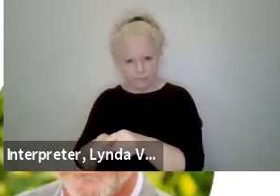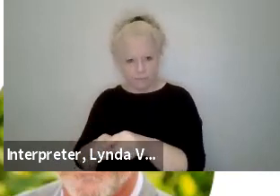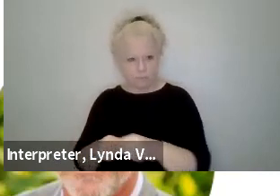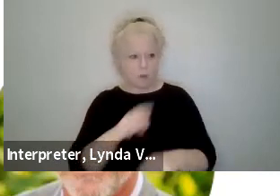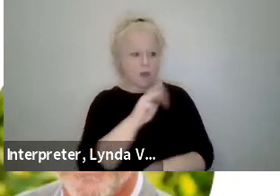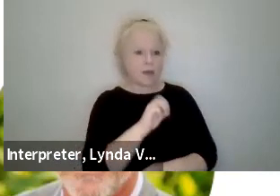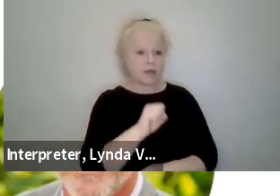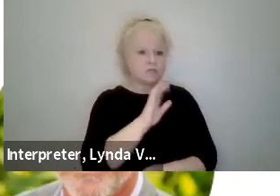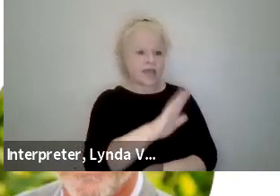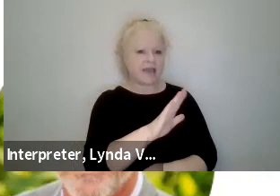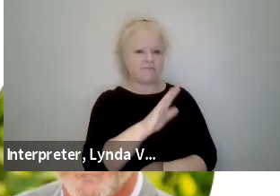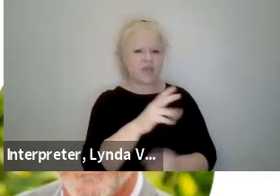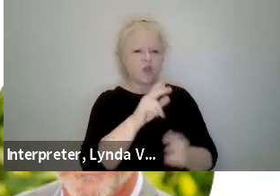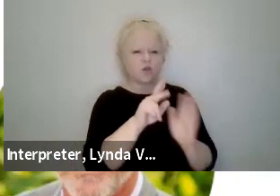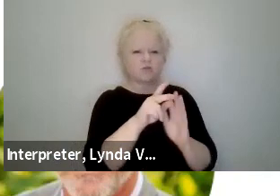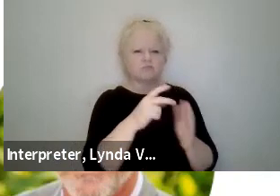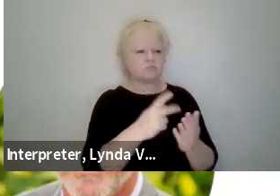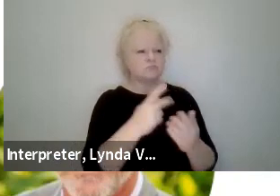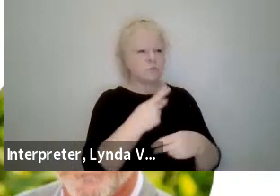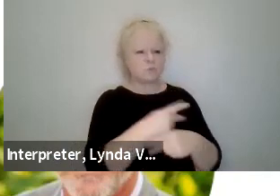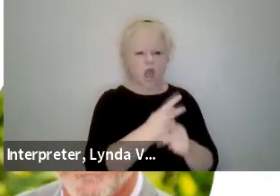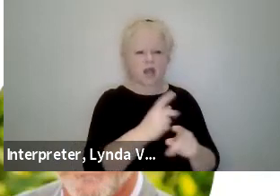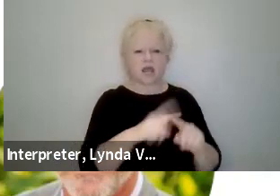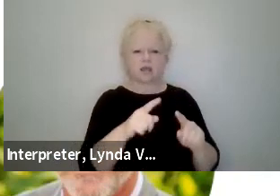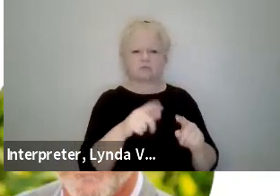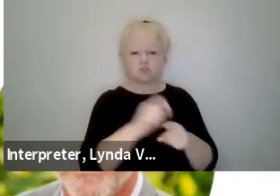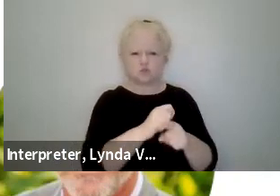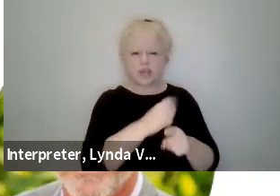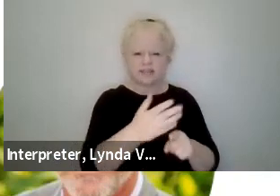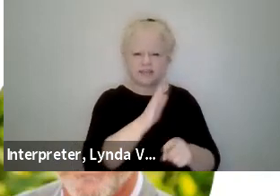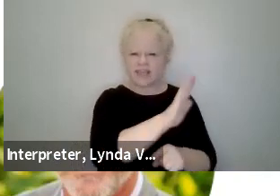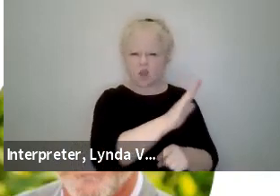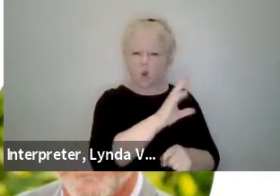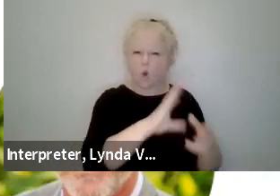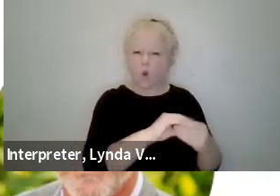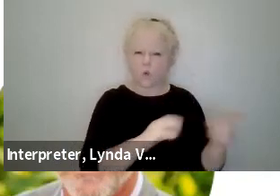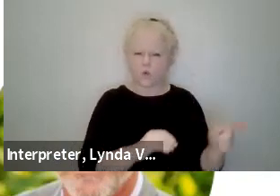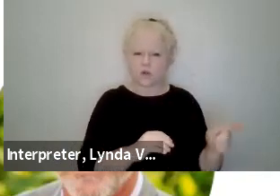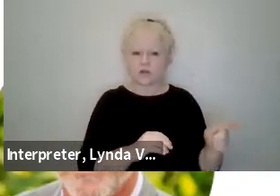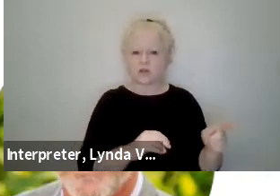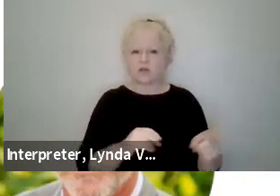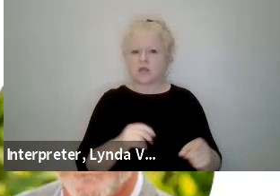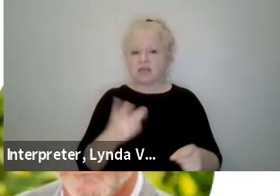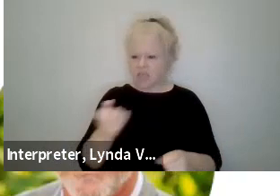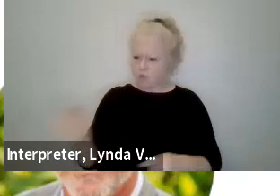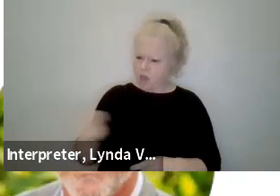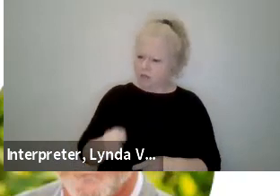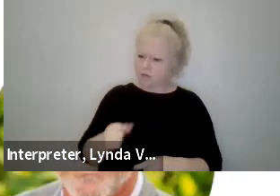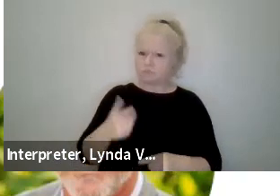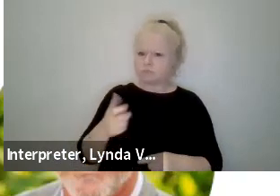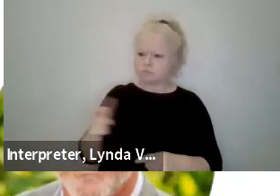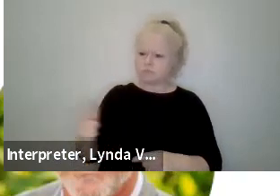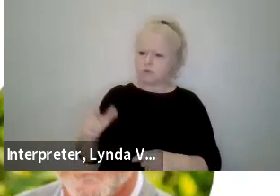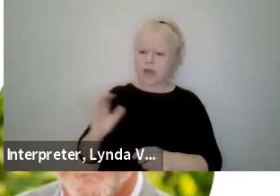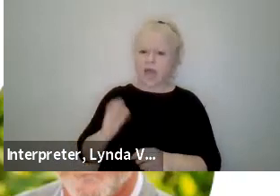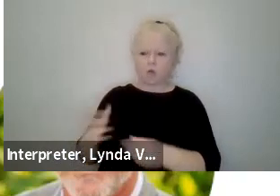some products and some teaching programs previously, but as much as they wanted to access our community with those